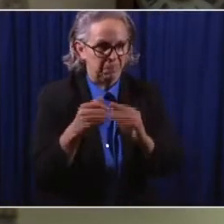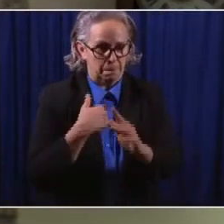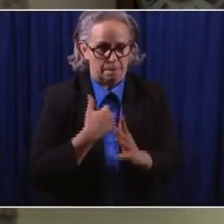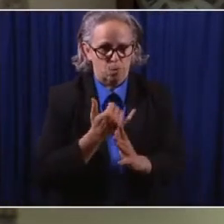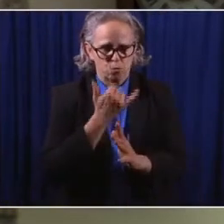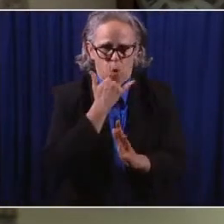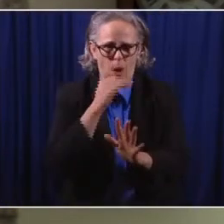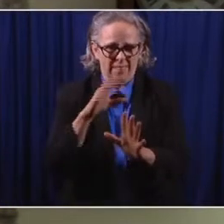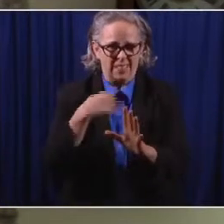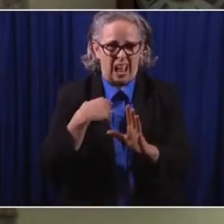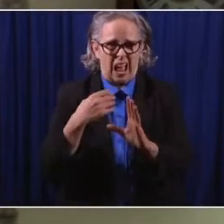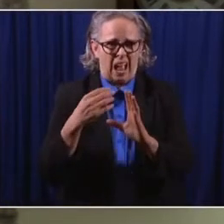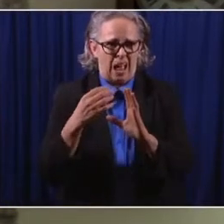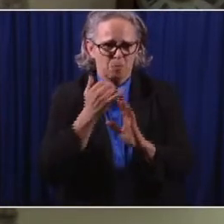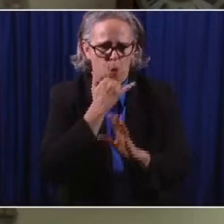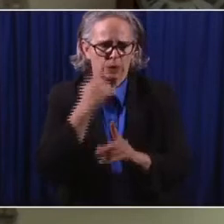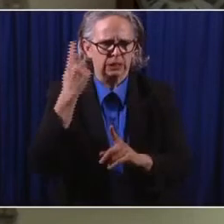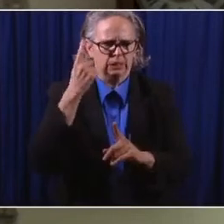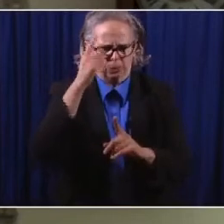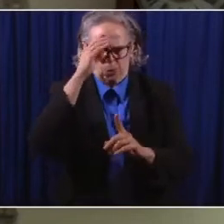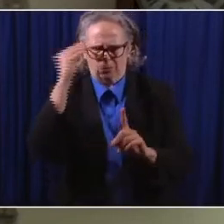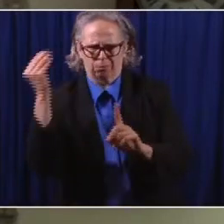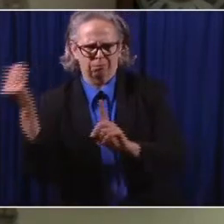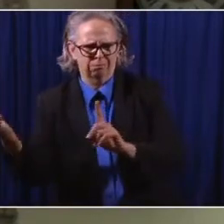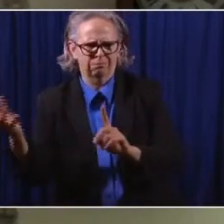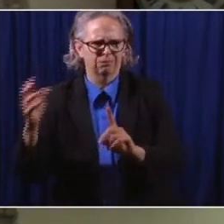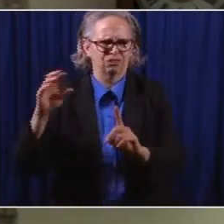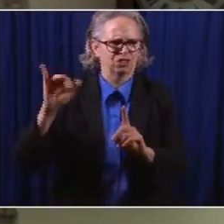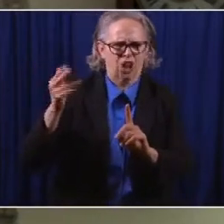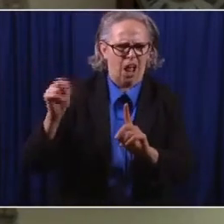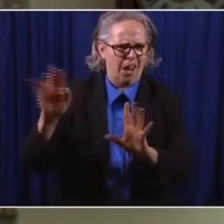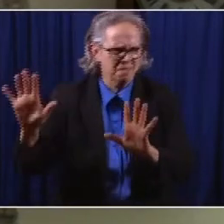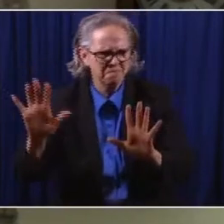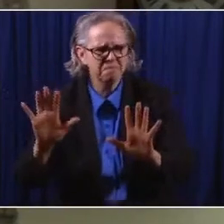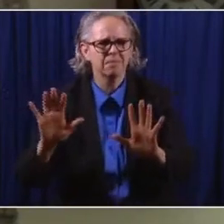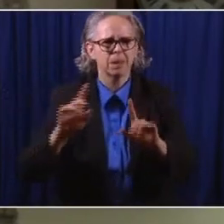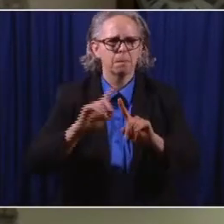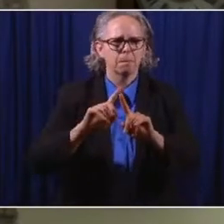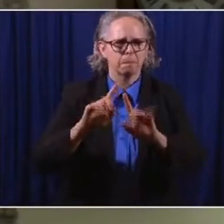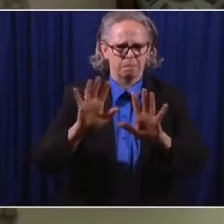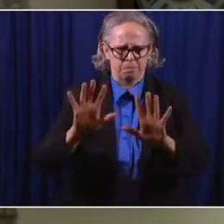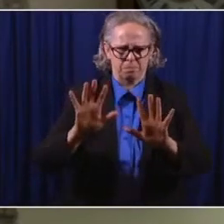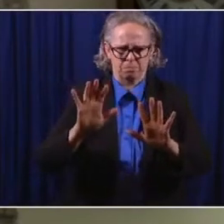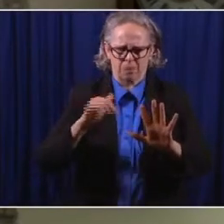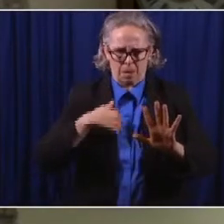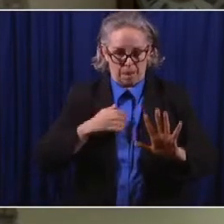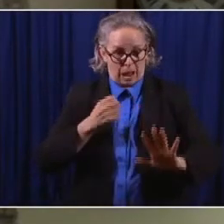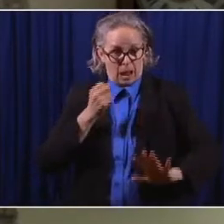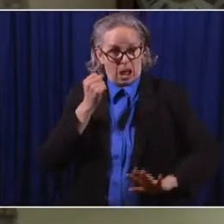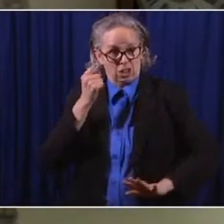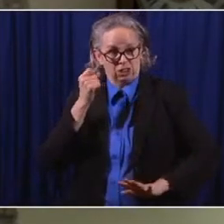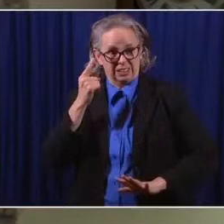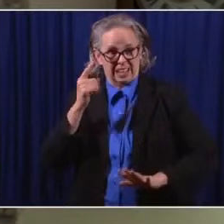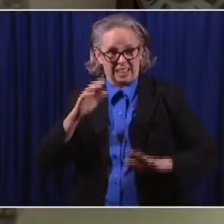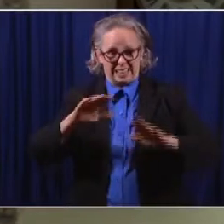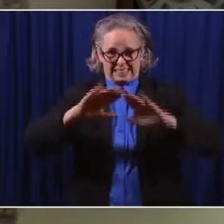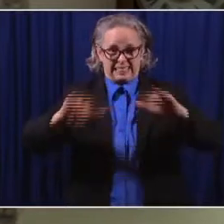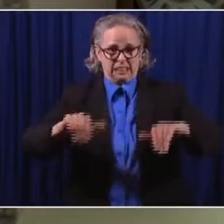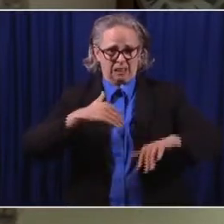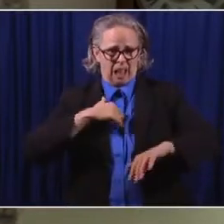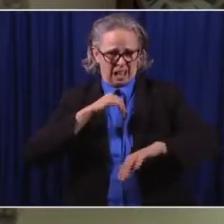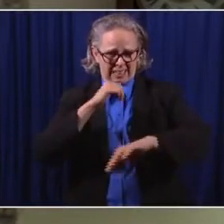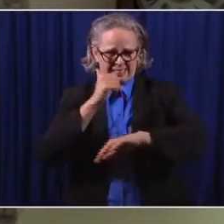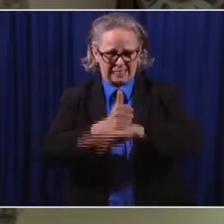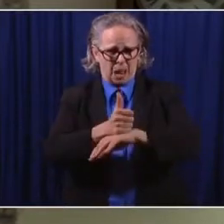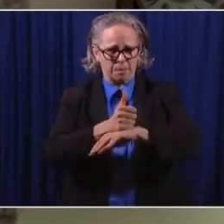recollection is the way the system was set up was that you would have to be at that level above 100